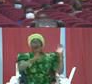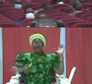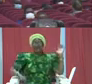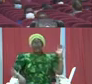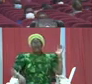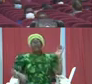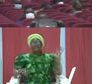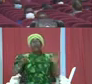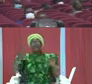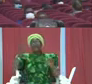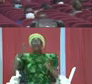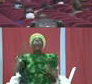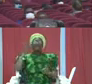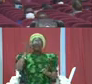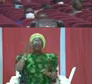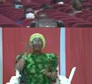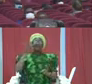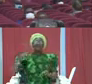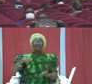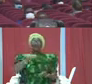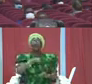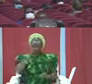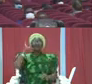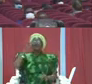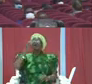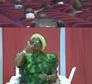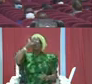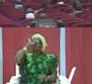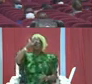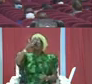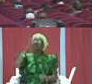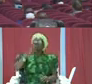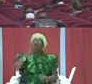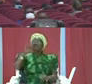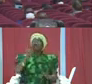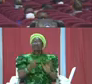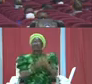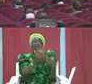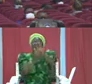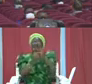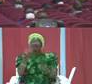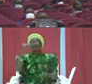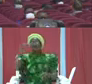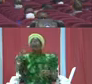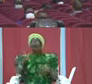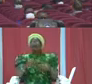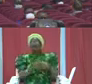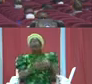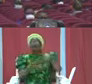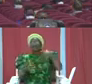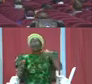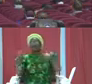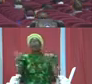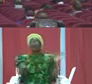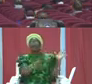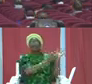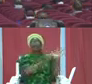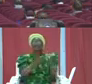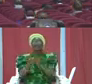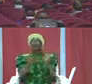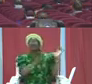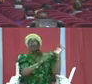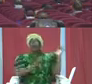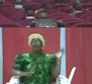The wine we are going to drink is symbolic of the blood of Jesus Christ. We're about to partake of a